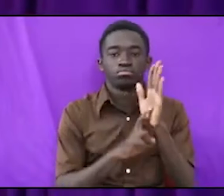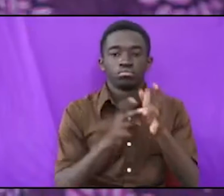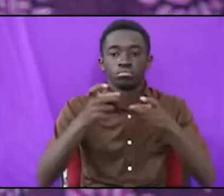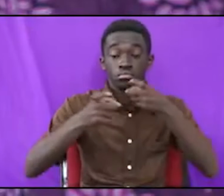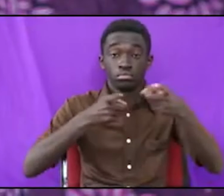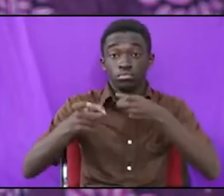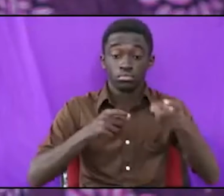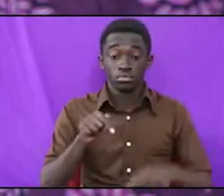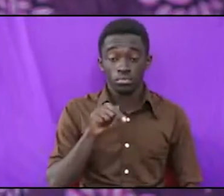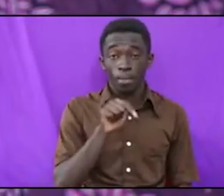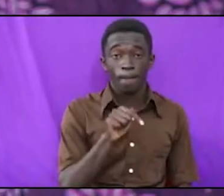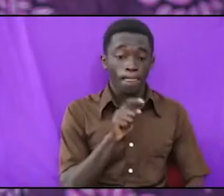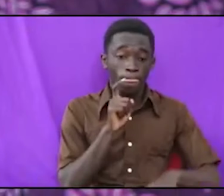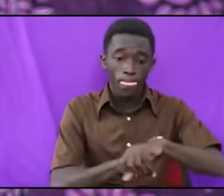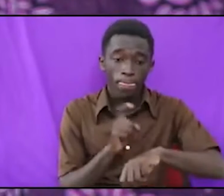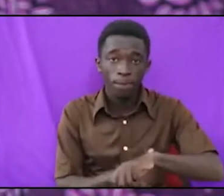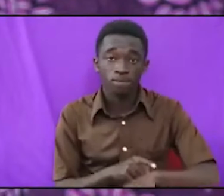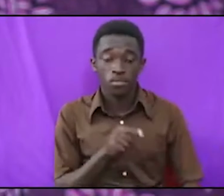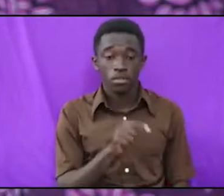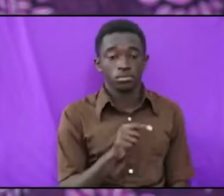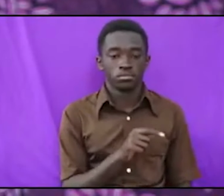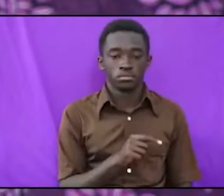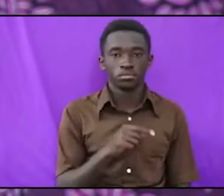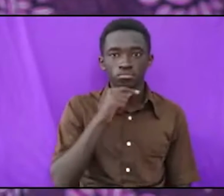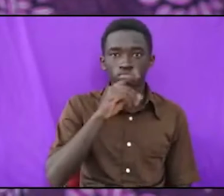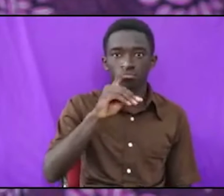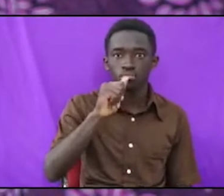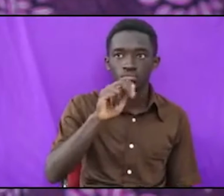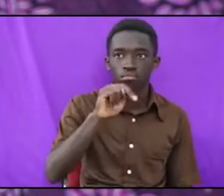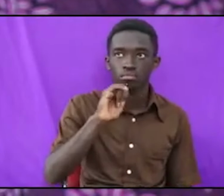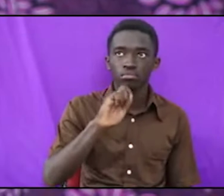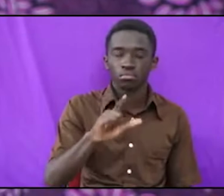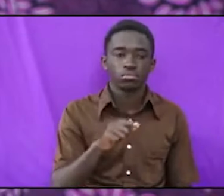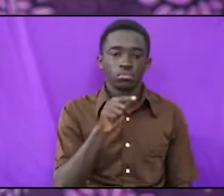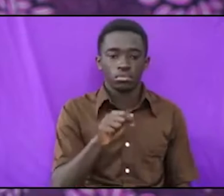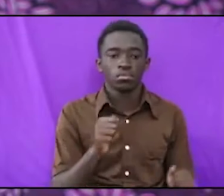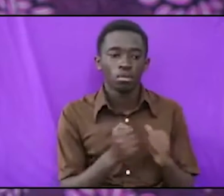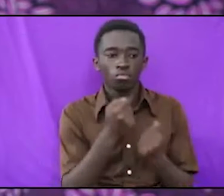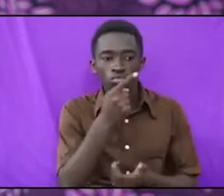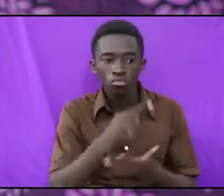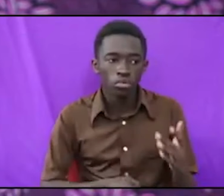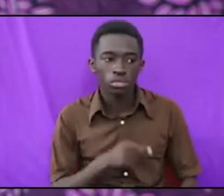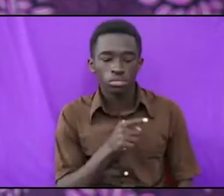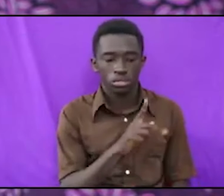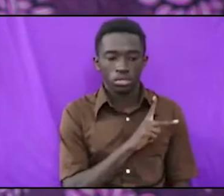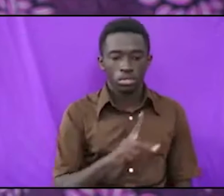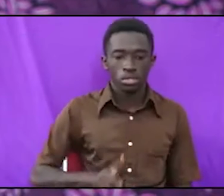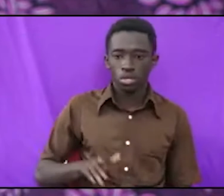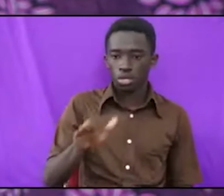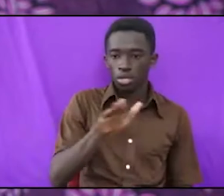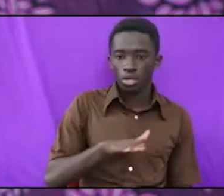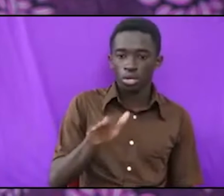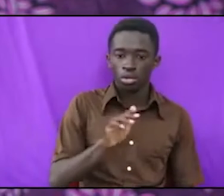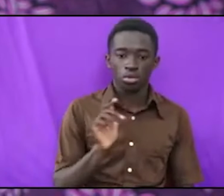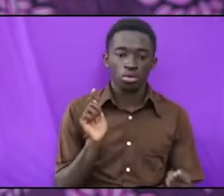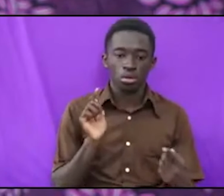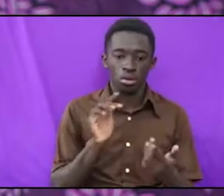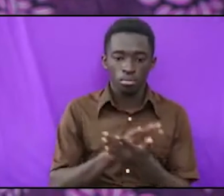time, as Daniel had said, it did happen as it was. The kingdom came to an end.